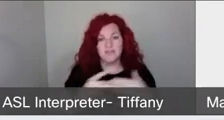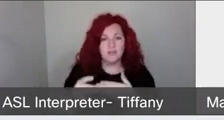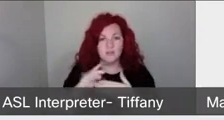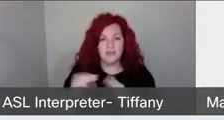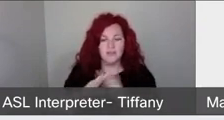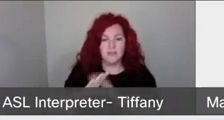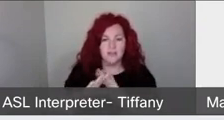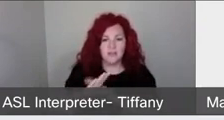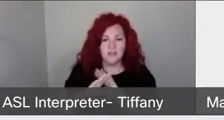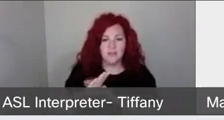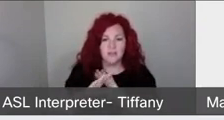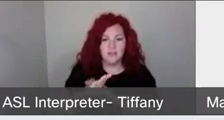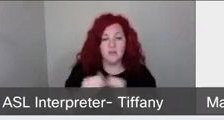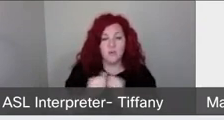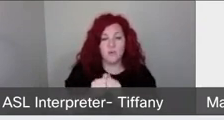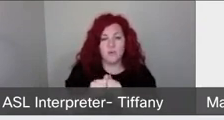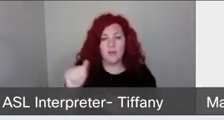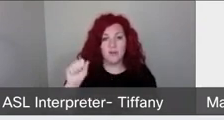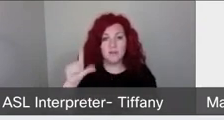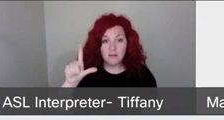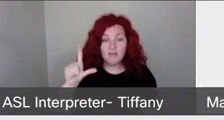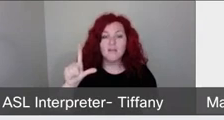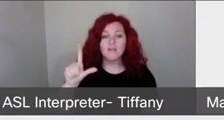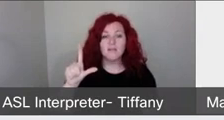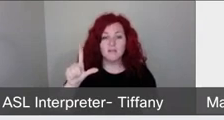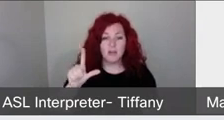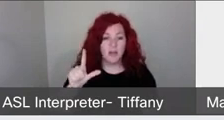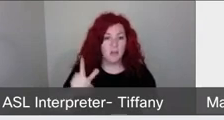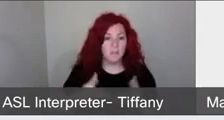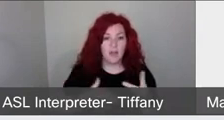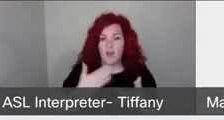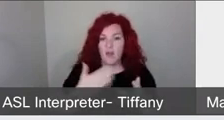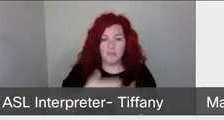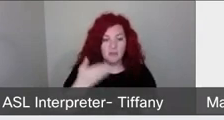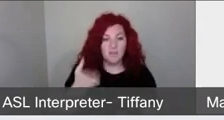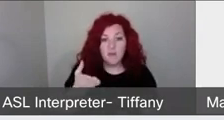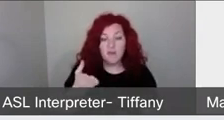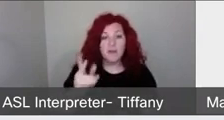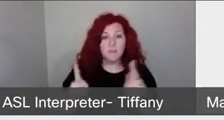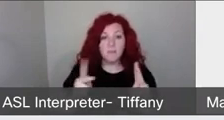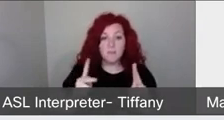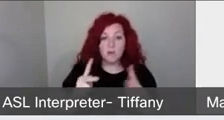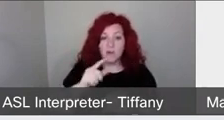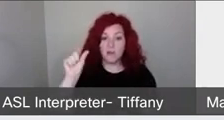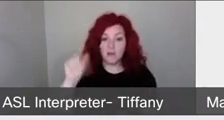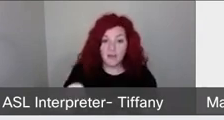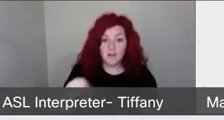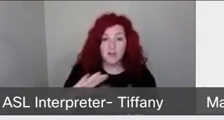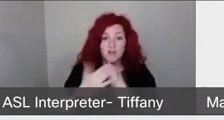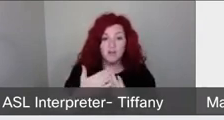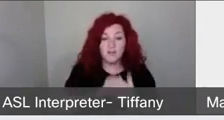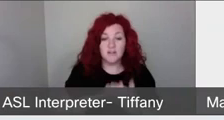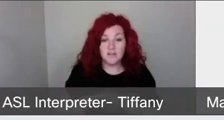nonprofit leadership and development alongside American Sign Language. And so I'm really, really happy to be there. And the people in Glendale Community